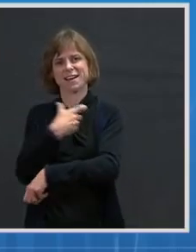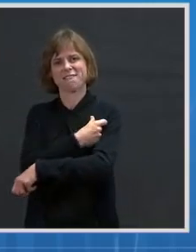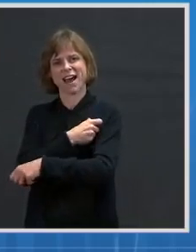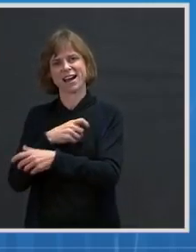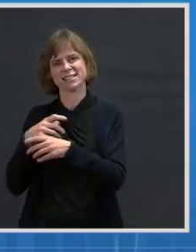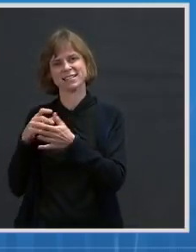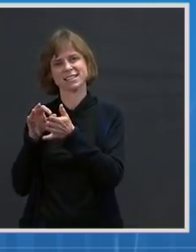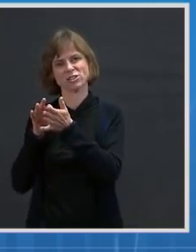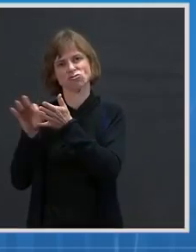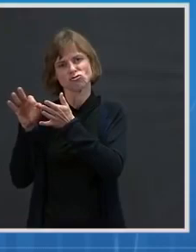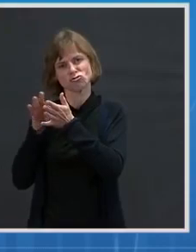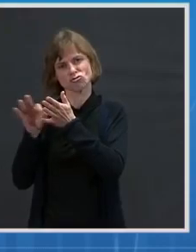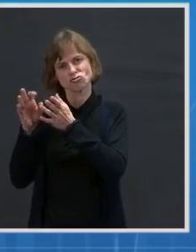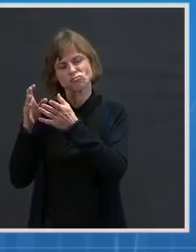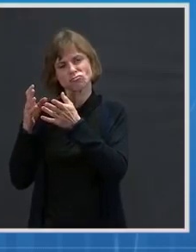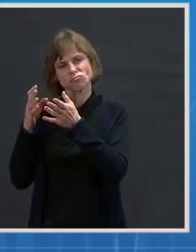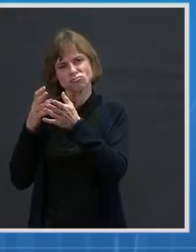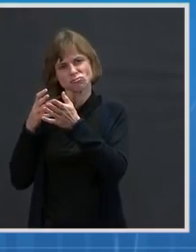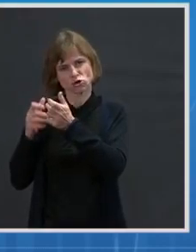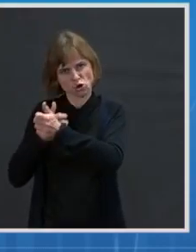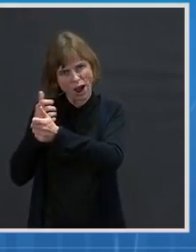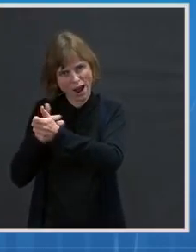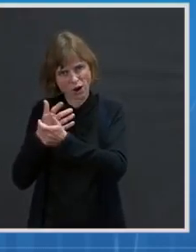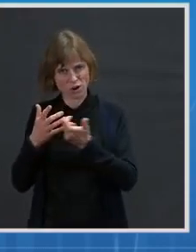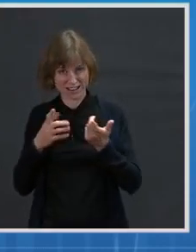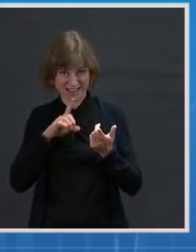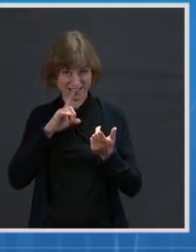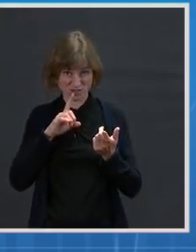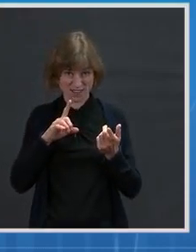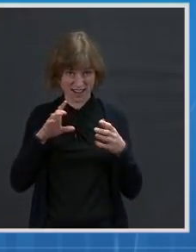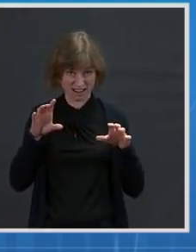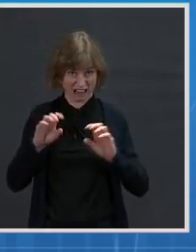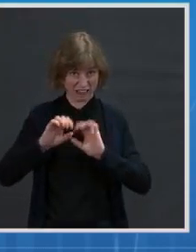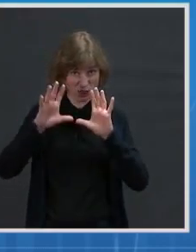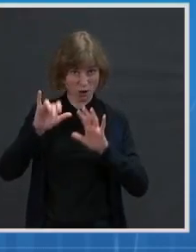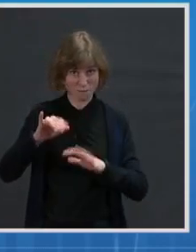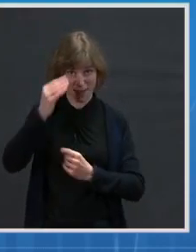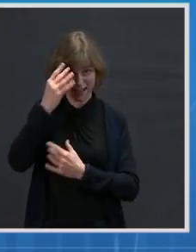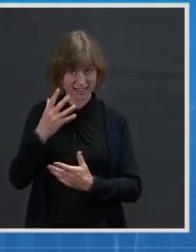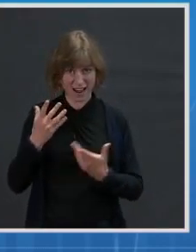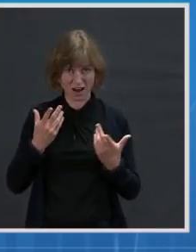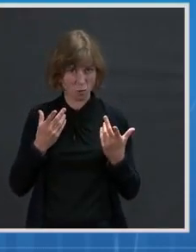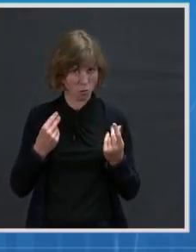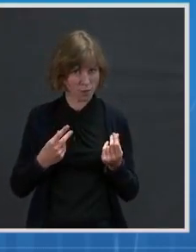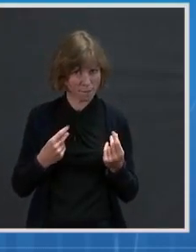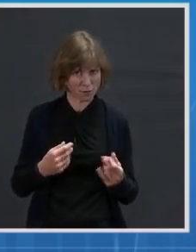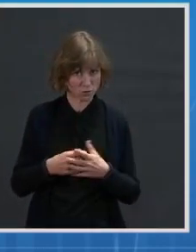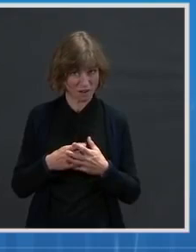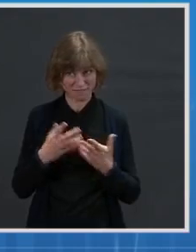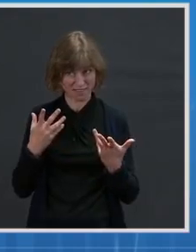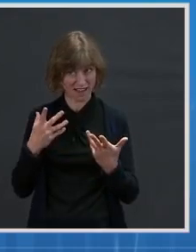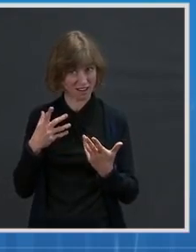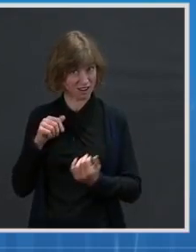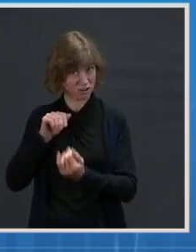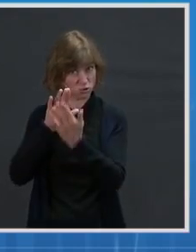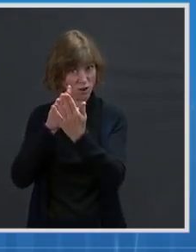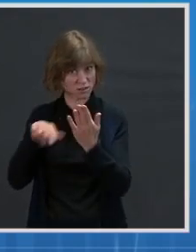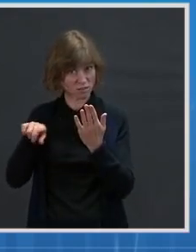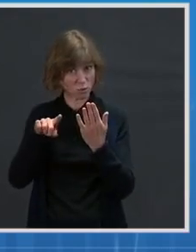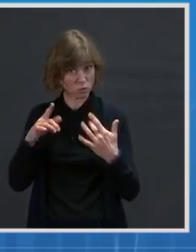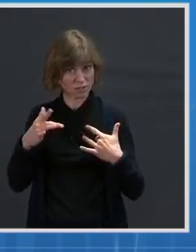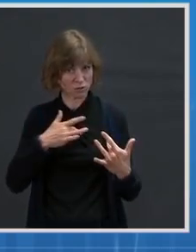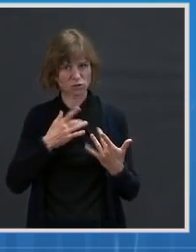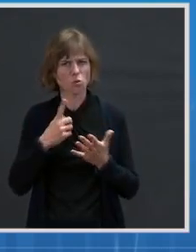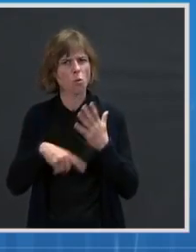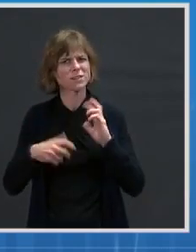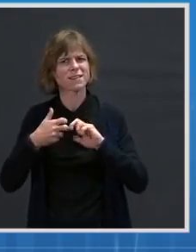any steps to clear up that data, whether those concerns have been dealt with, and what the issue was